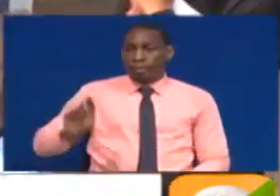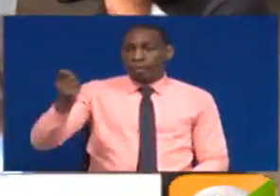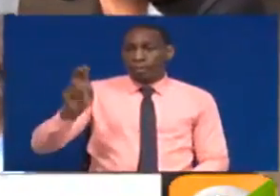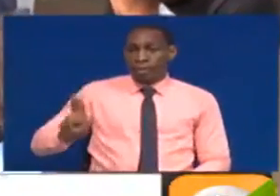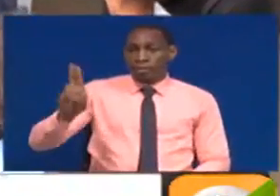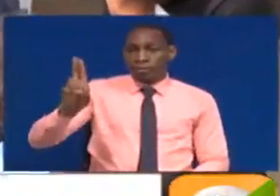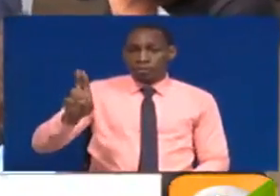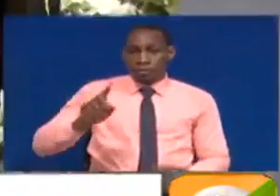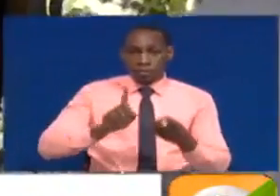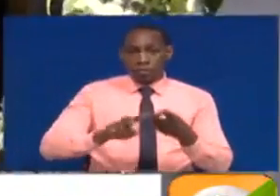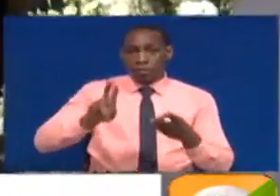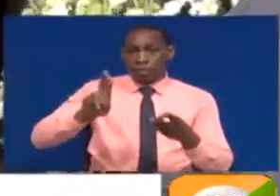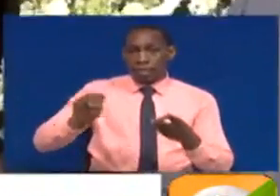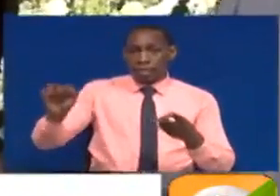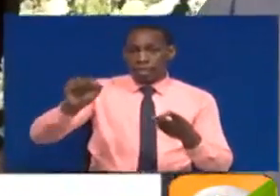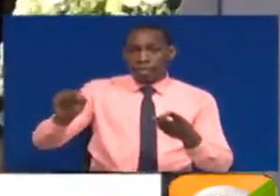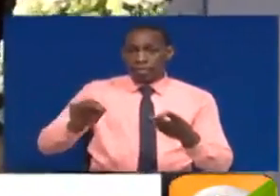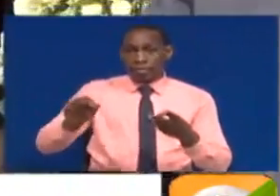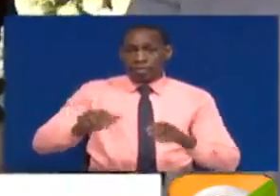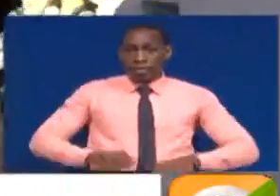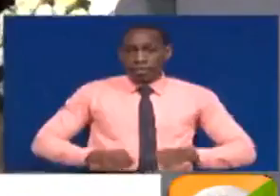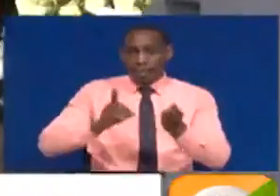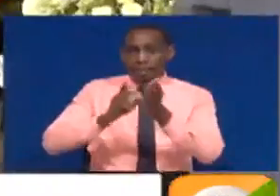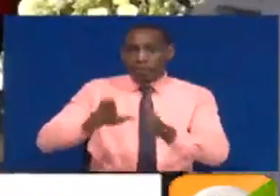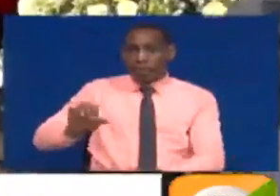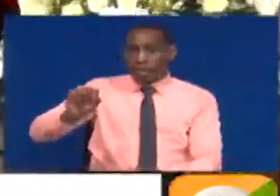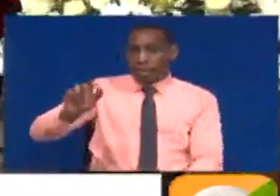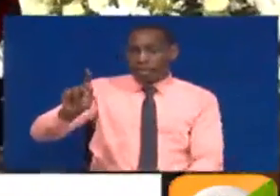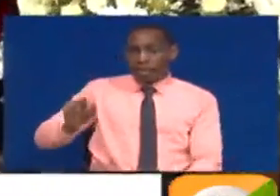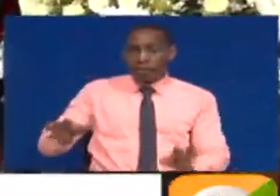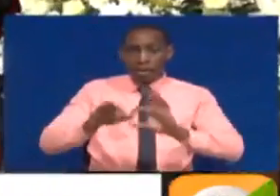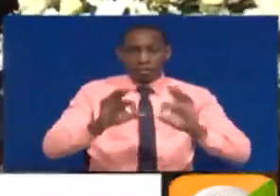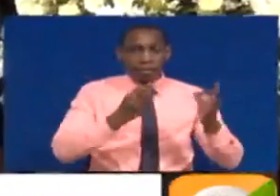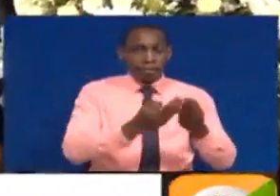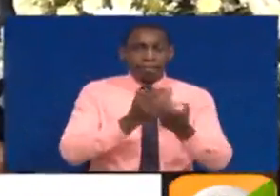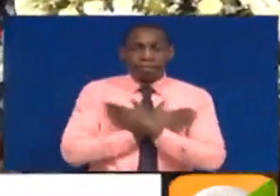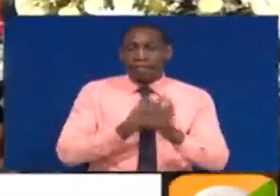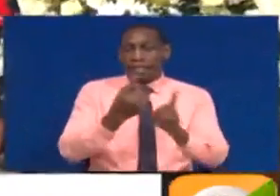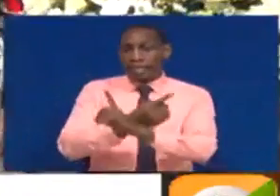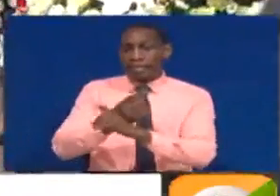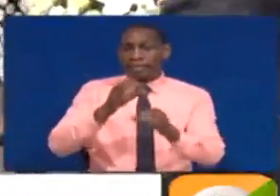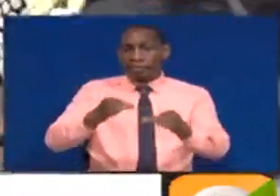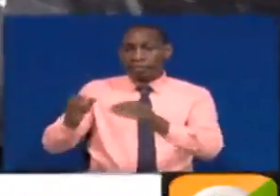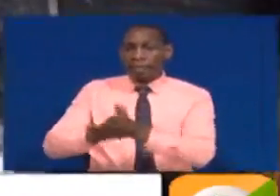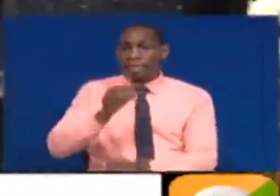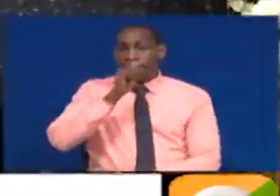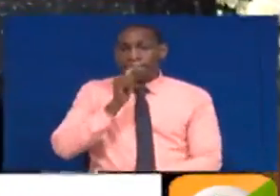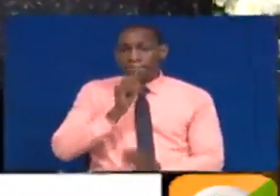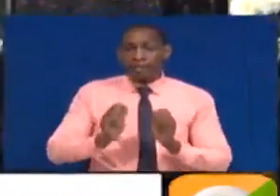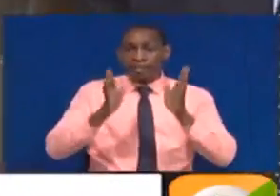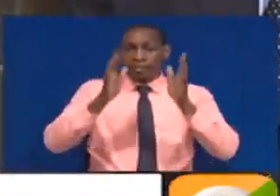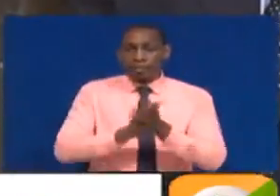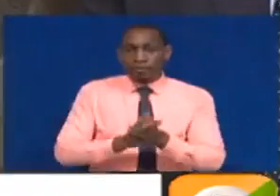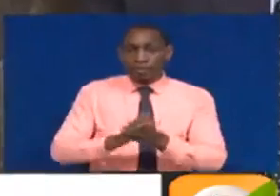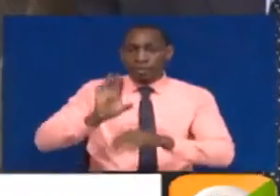President Uhuru Kenyatta and Royal Media Services Chairman Dr. S.K. Macharia joined the family, friends and other dignitaries for the private ceremony.